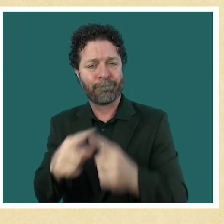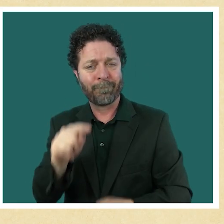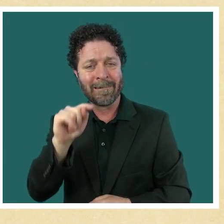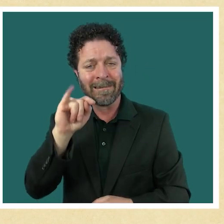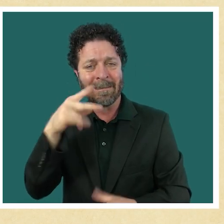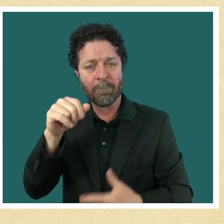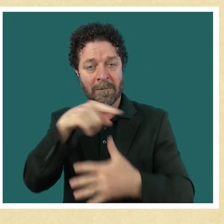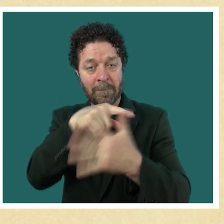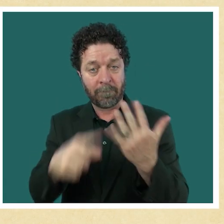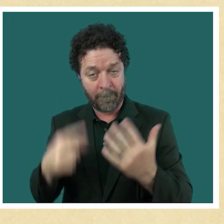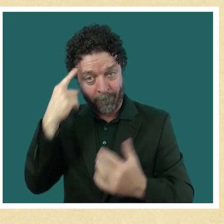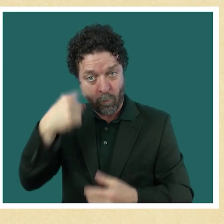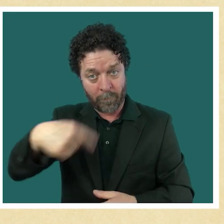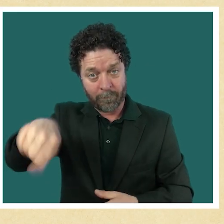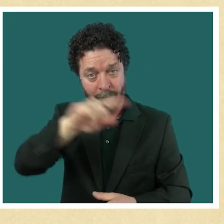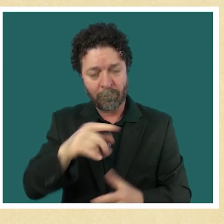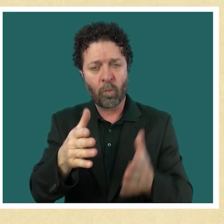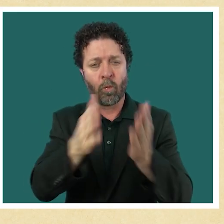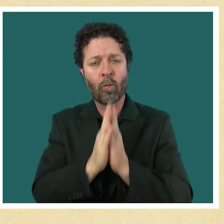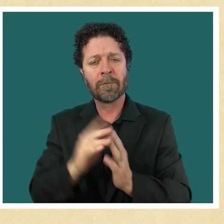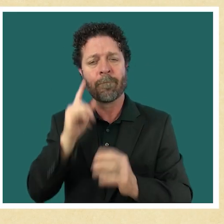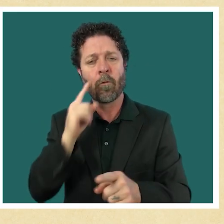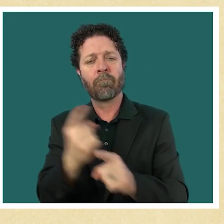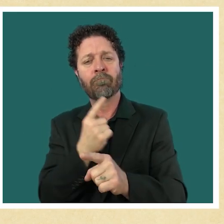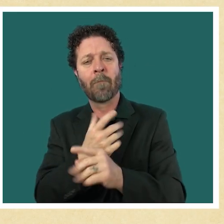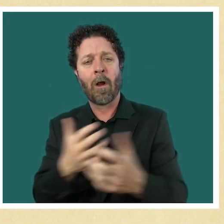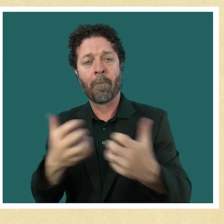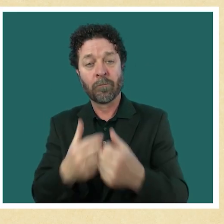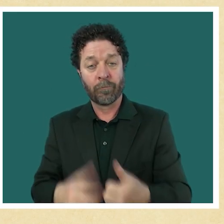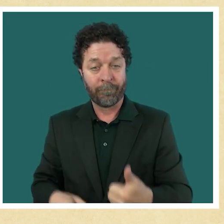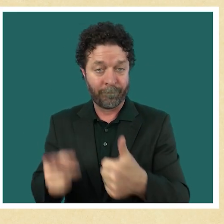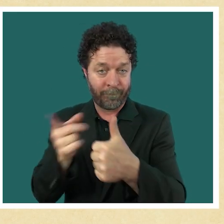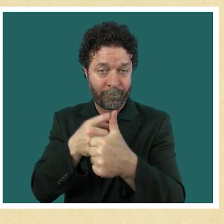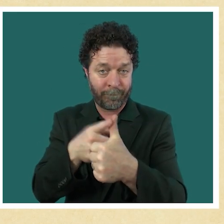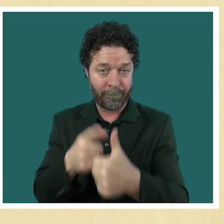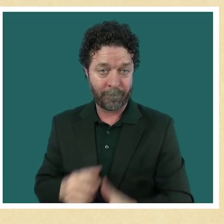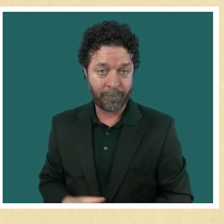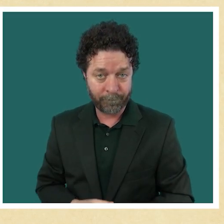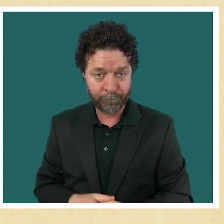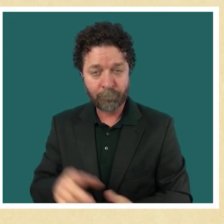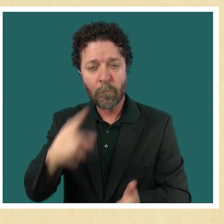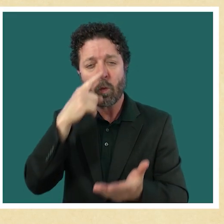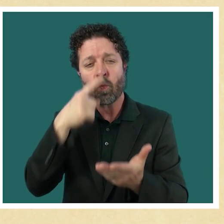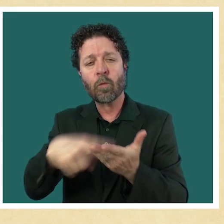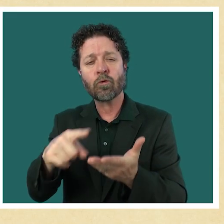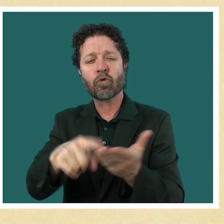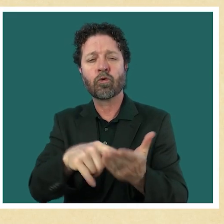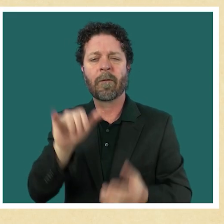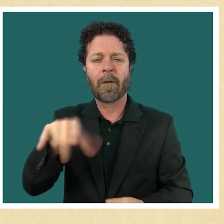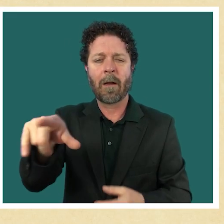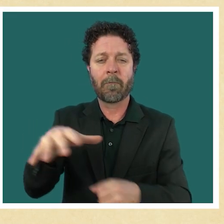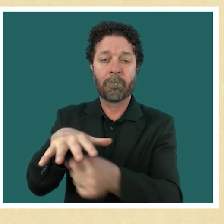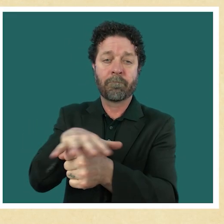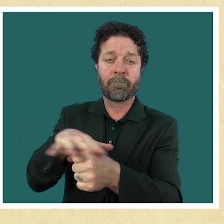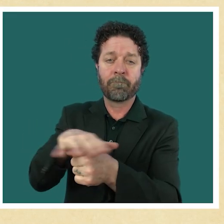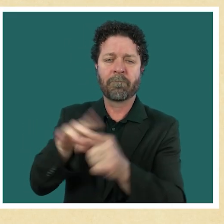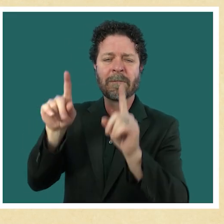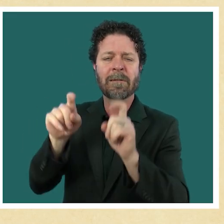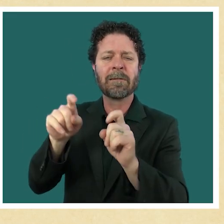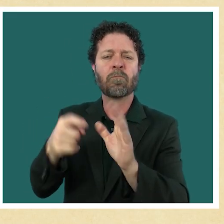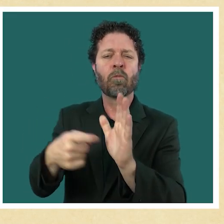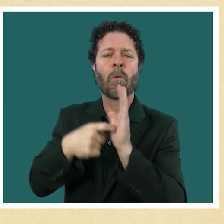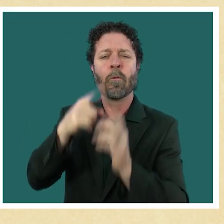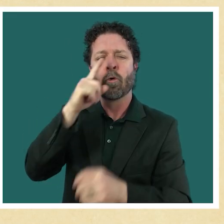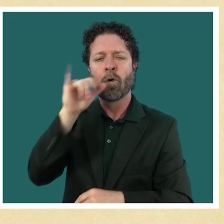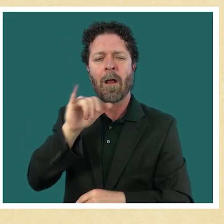Here are some tips when requesting a reasonable accommodation for testing. Tip 1. Research the testing agency's requirements